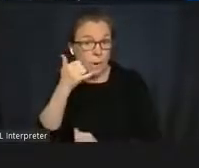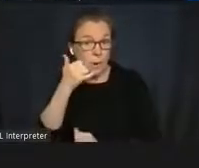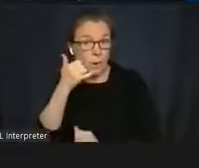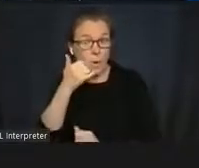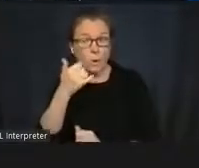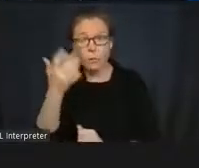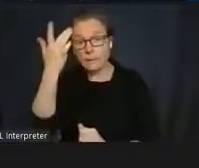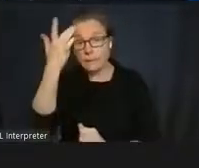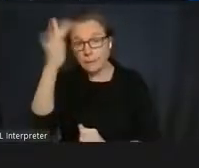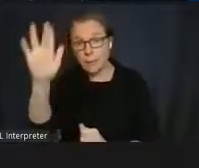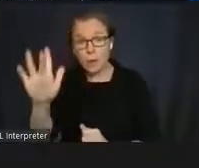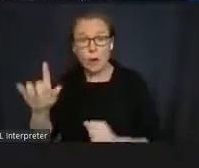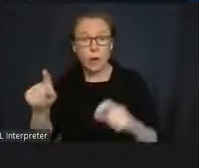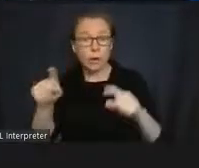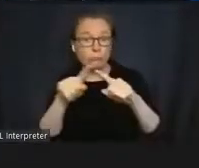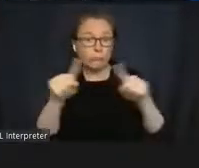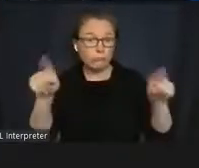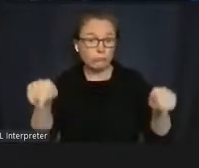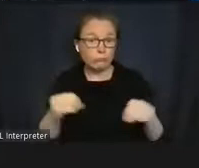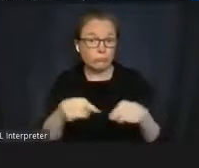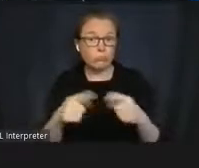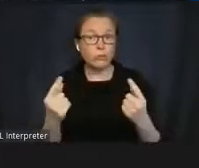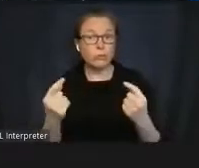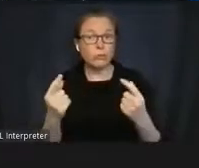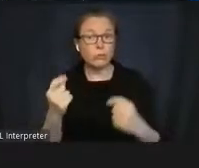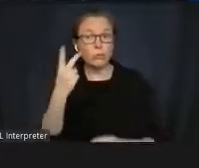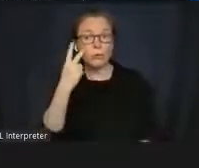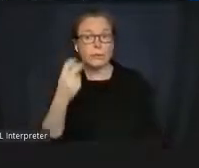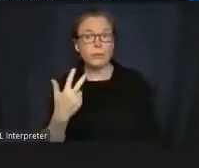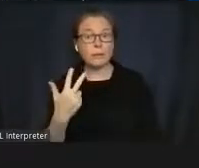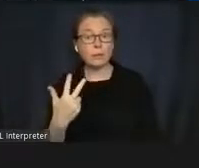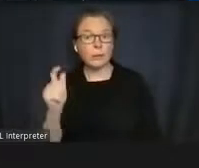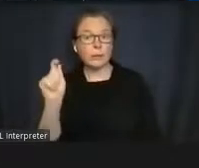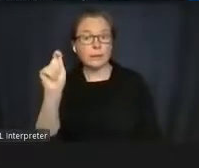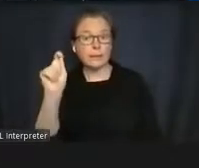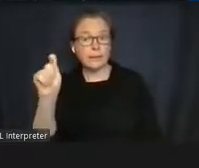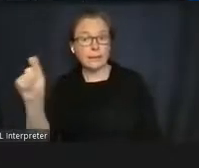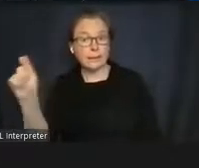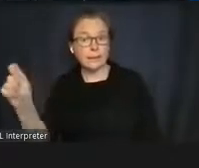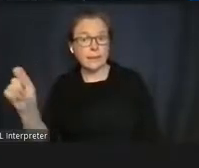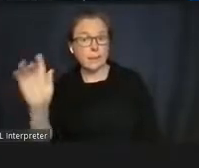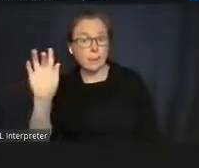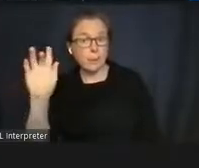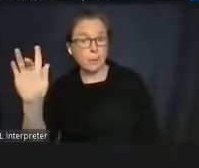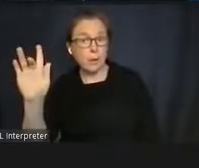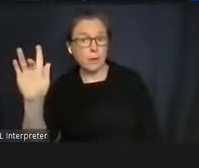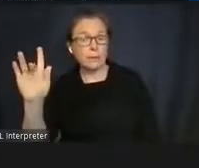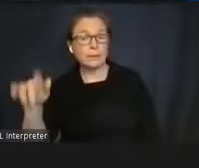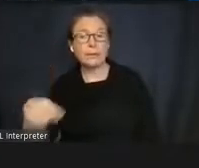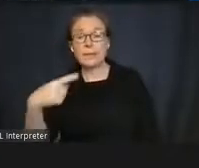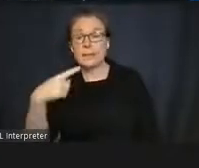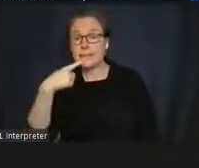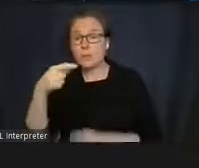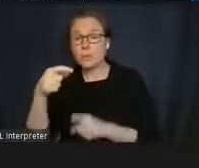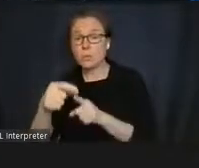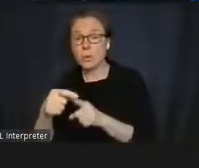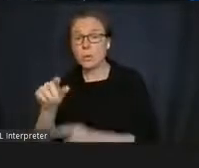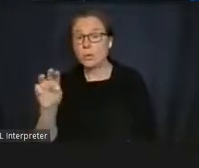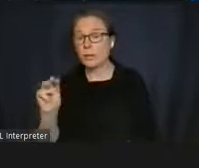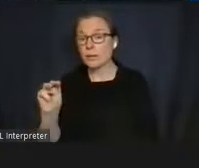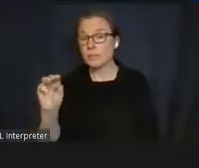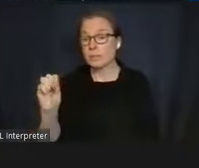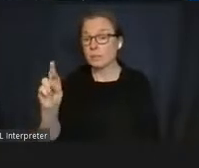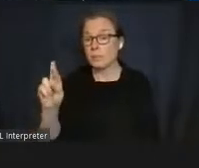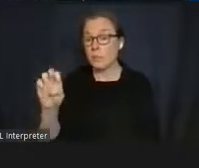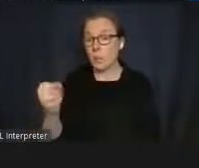smartphone or a tablet, press the 3 dots with the legend more at the bottom right or upper right-hand